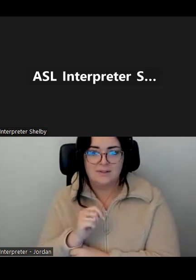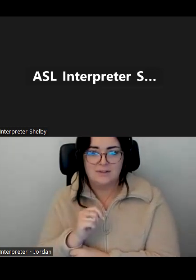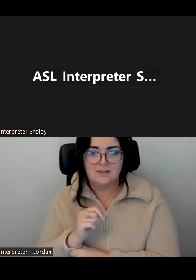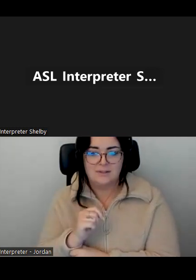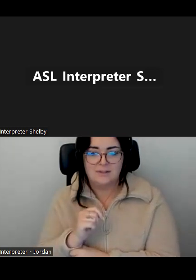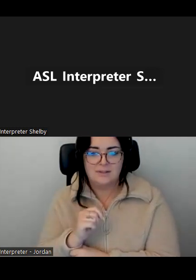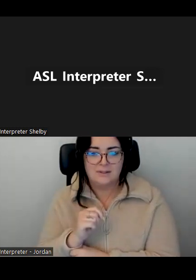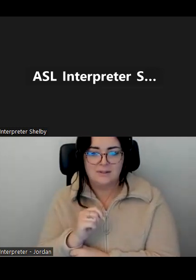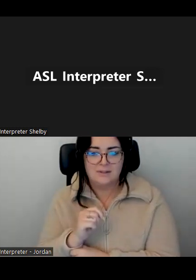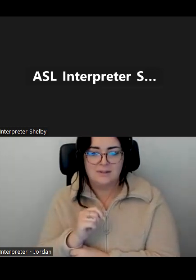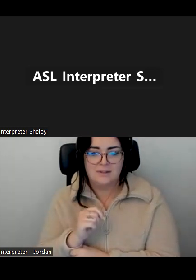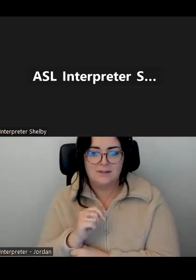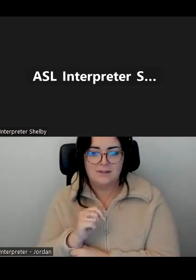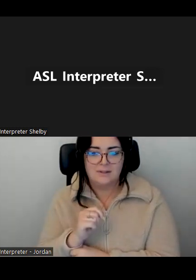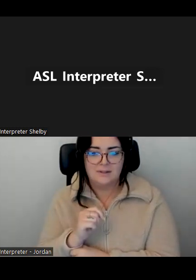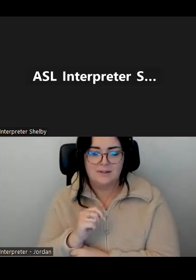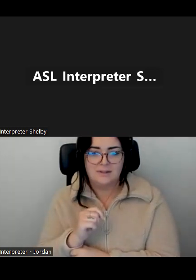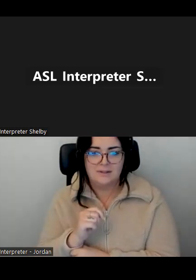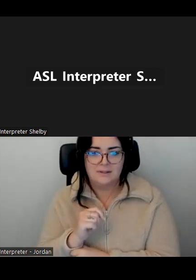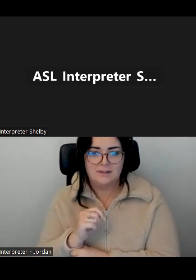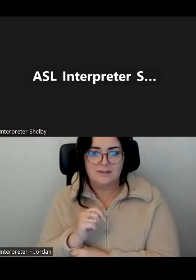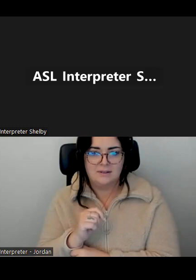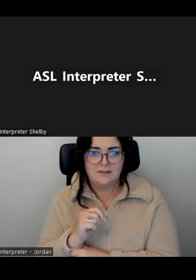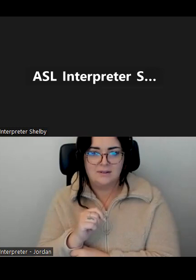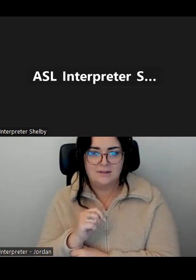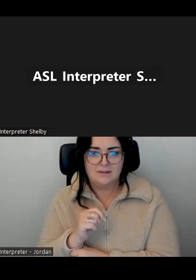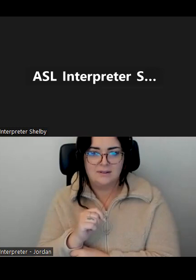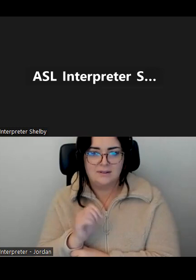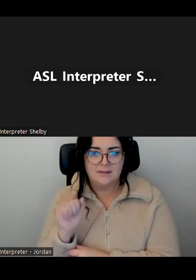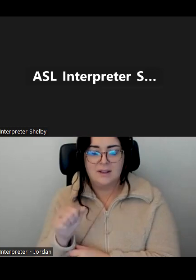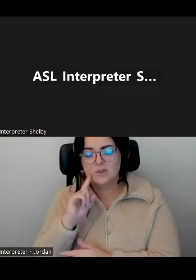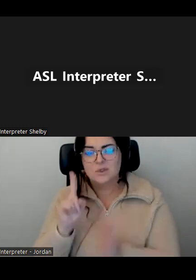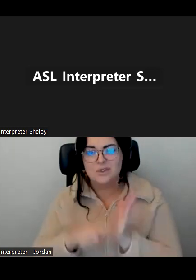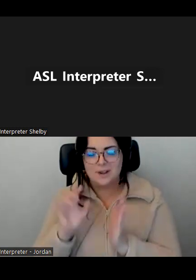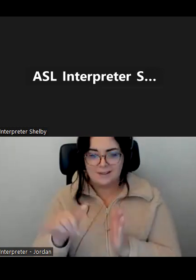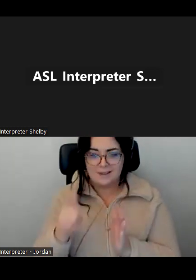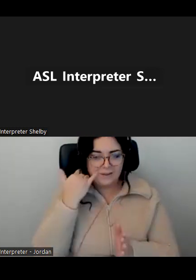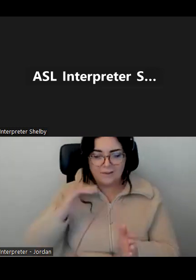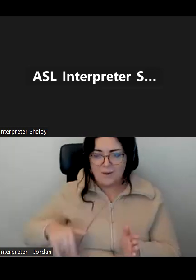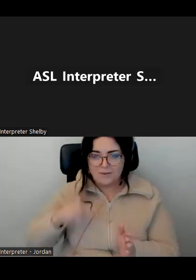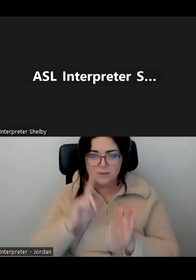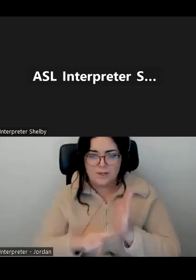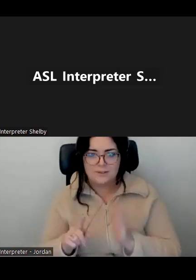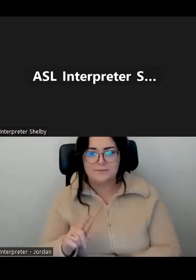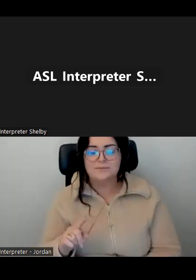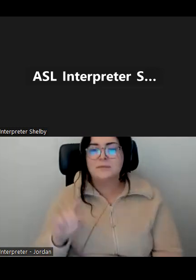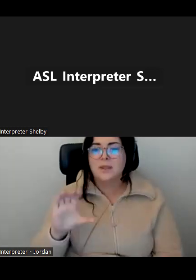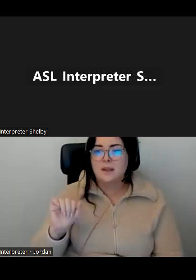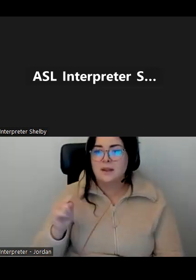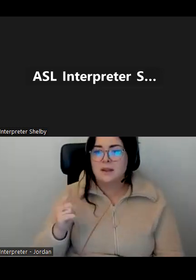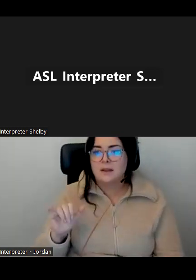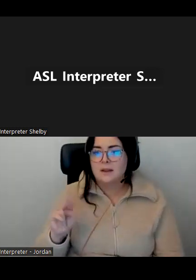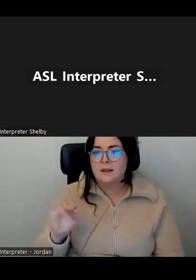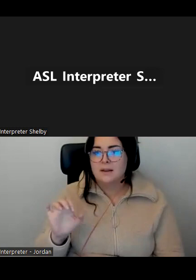yeah, so any folks in Twillingate, certainly check And- that out if you haven't already. Absolutely. And